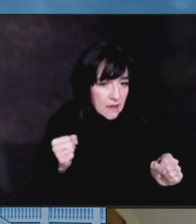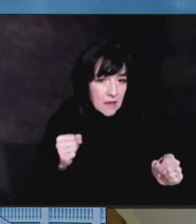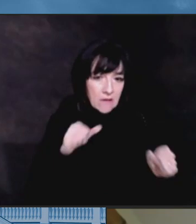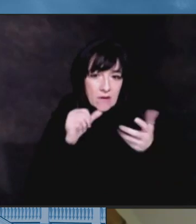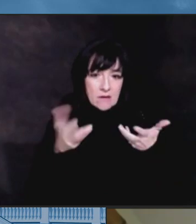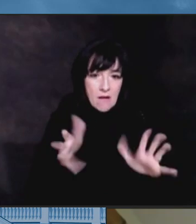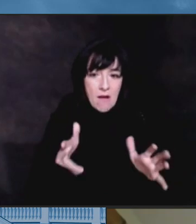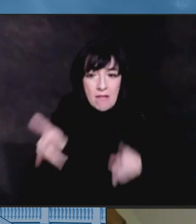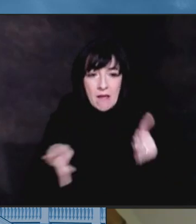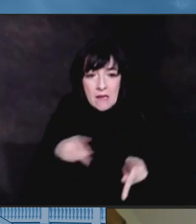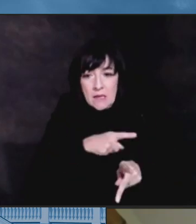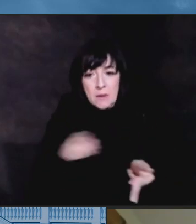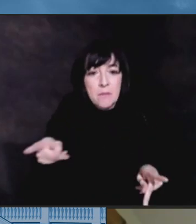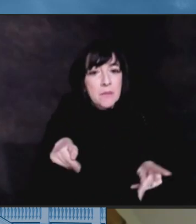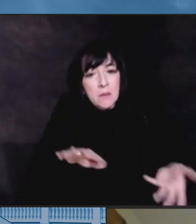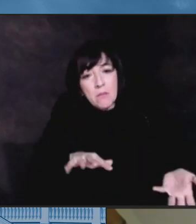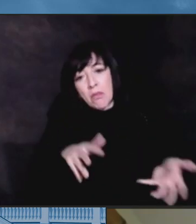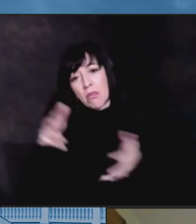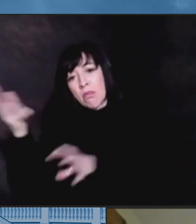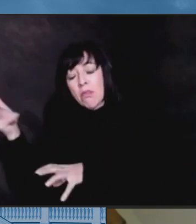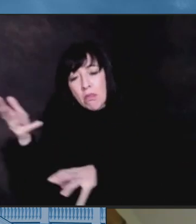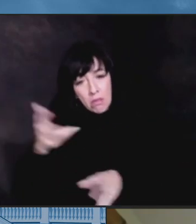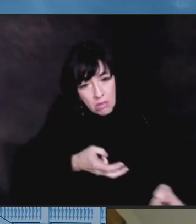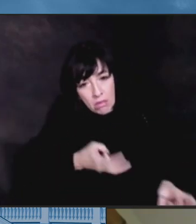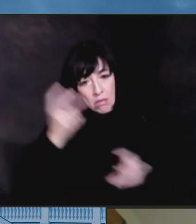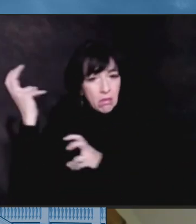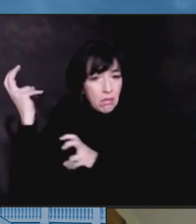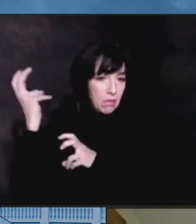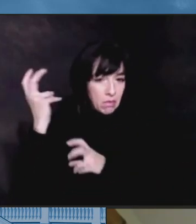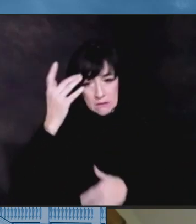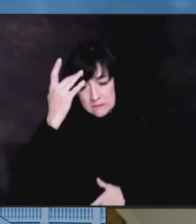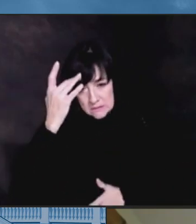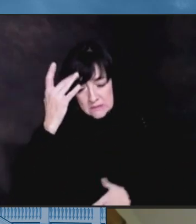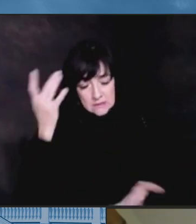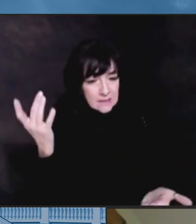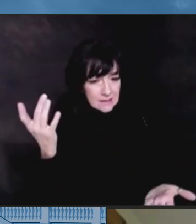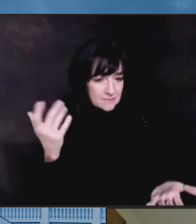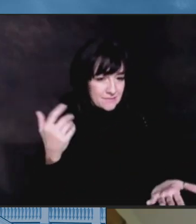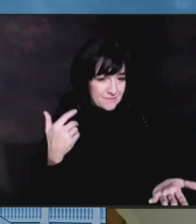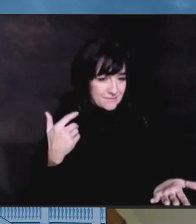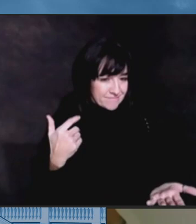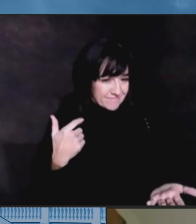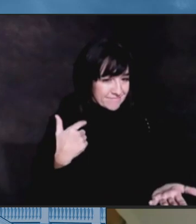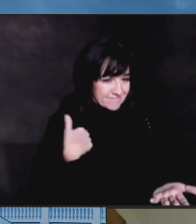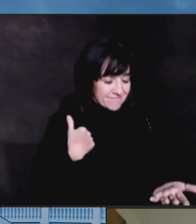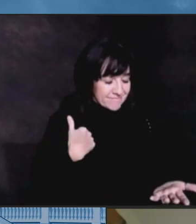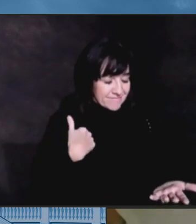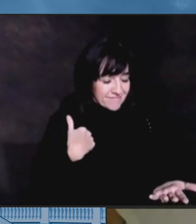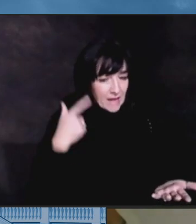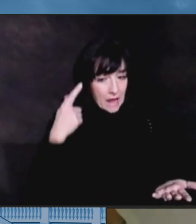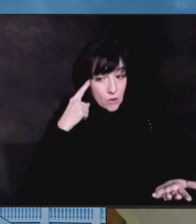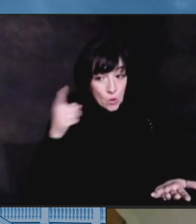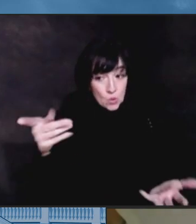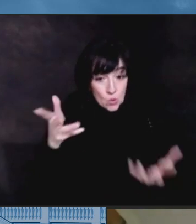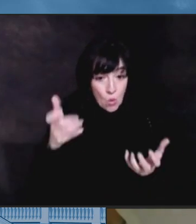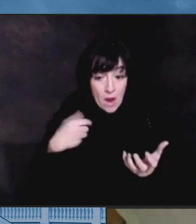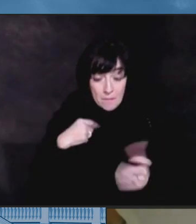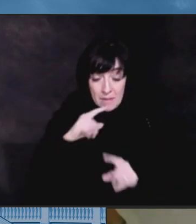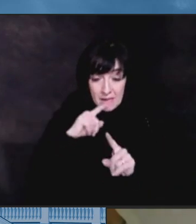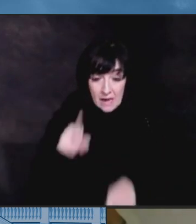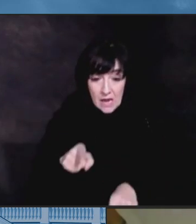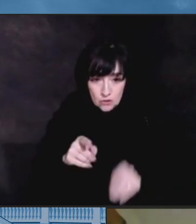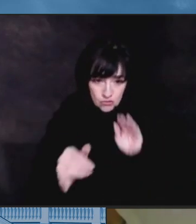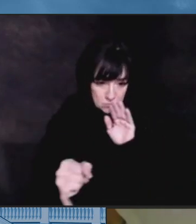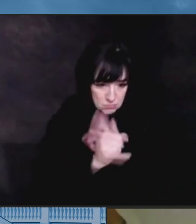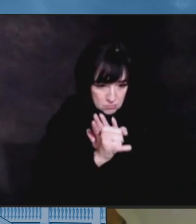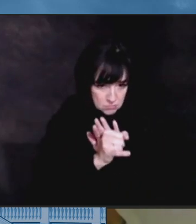what you're, I think, suggesting or alluding to, and that is to try to actually identify the things that are going to be